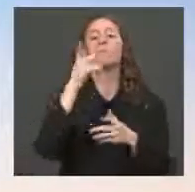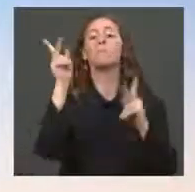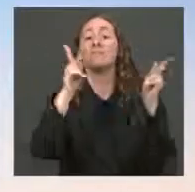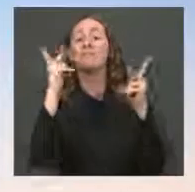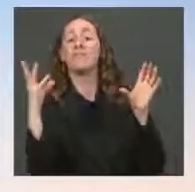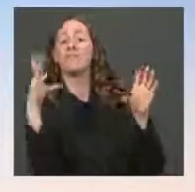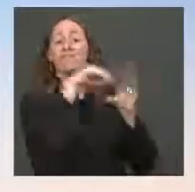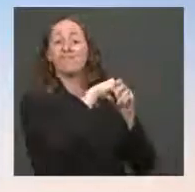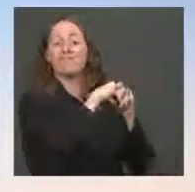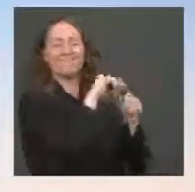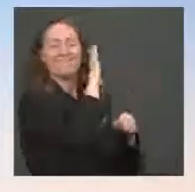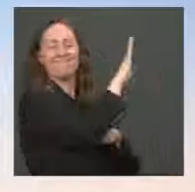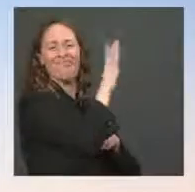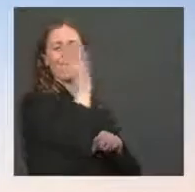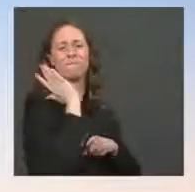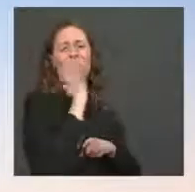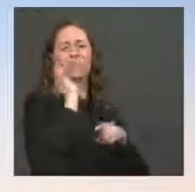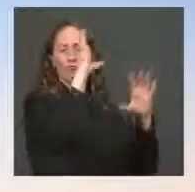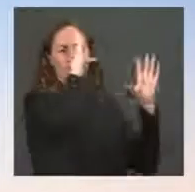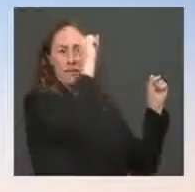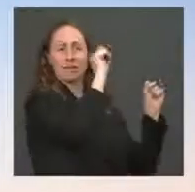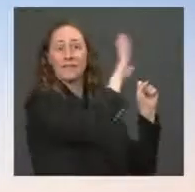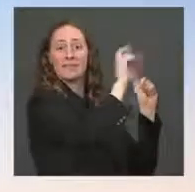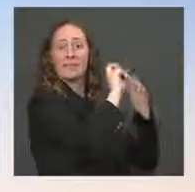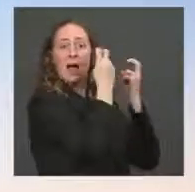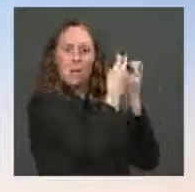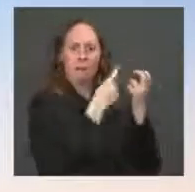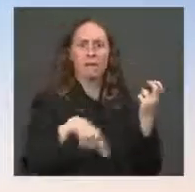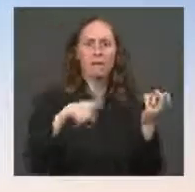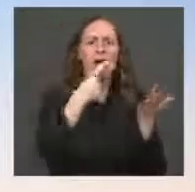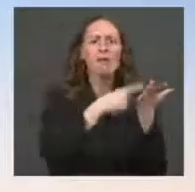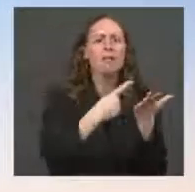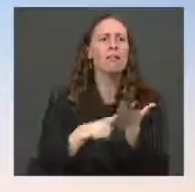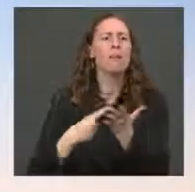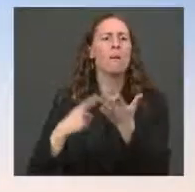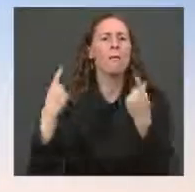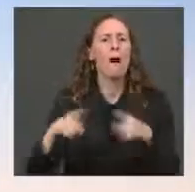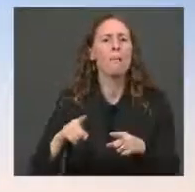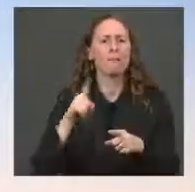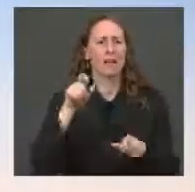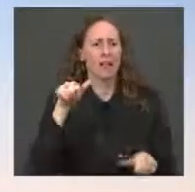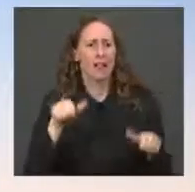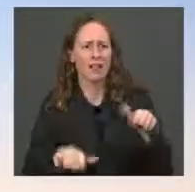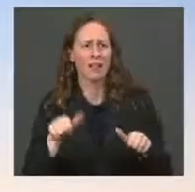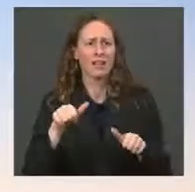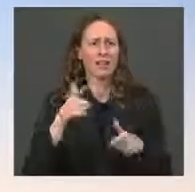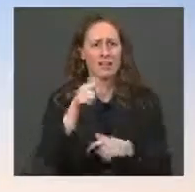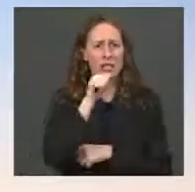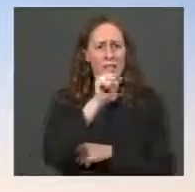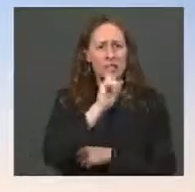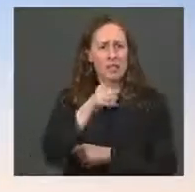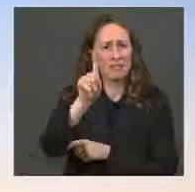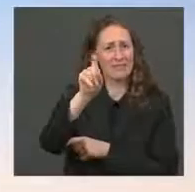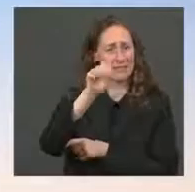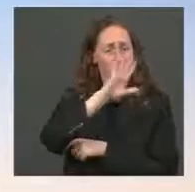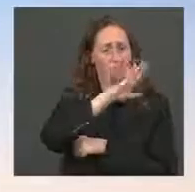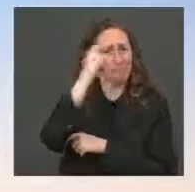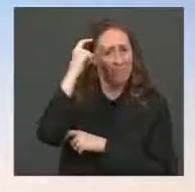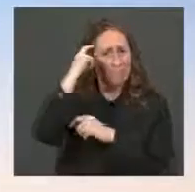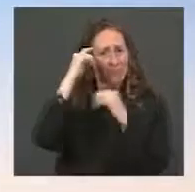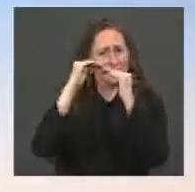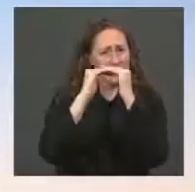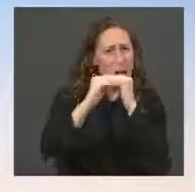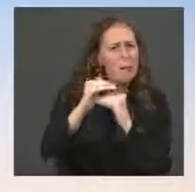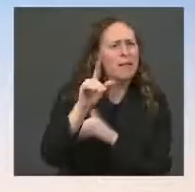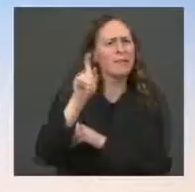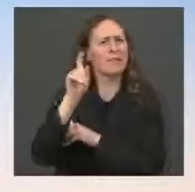including high-ranking national security officials, questioning the former president's stability, his behavior, and his suitability to oversee the national security